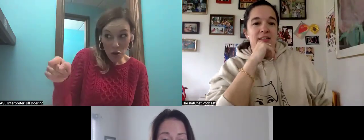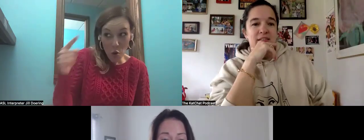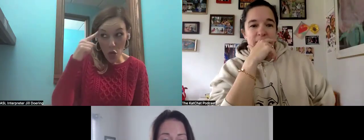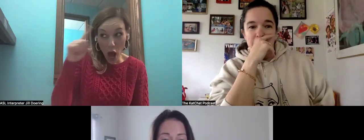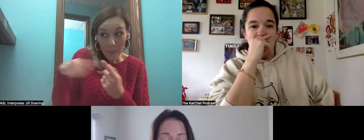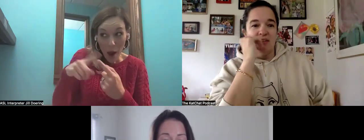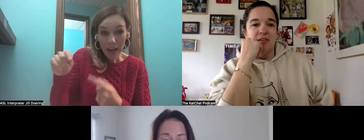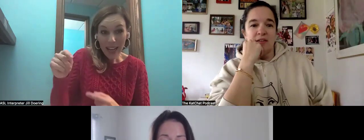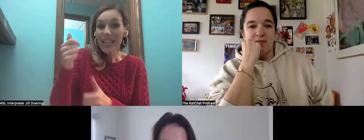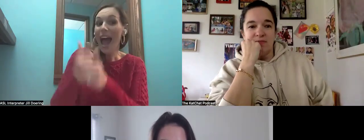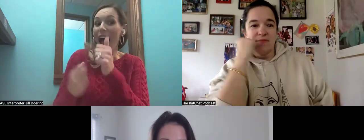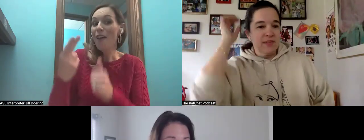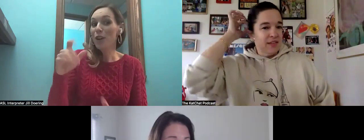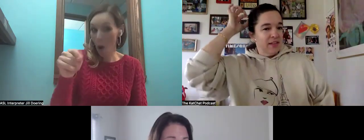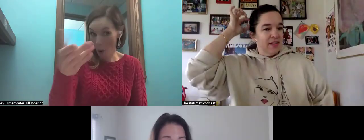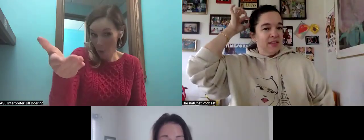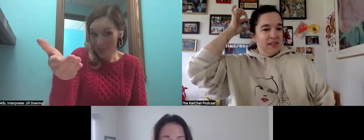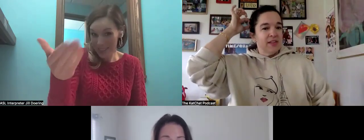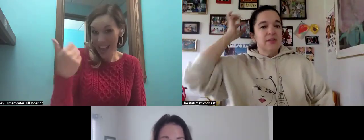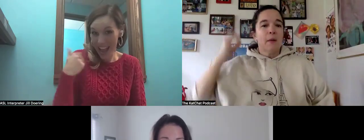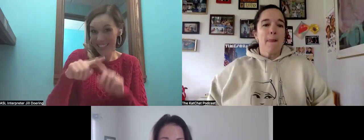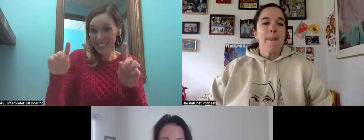host has a different character. We've gone through